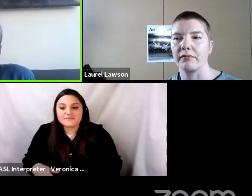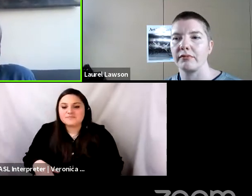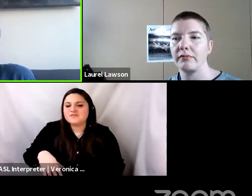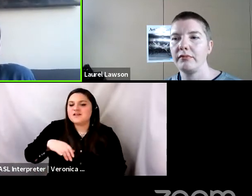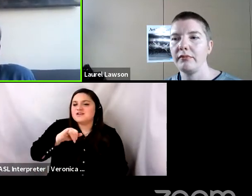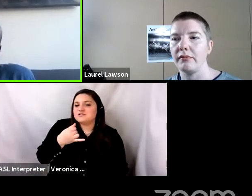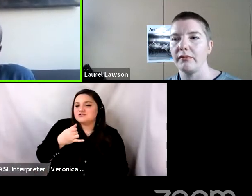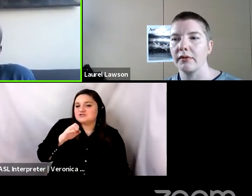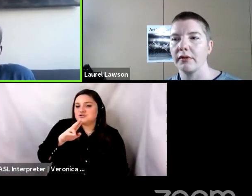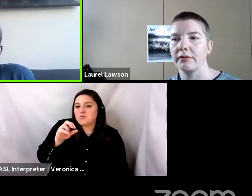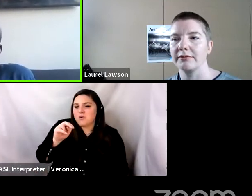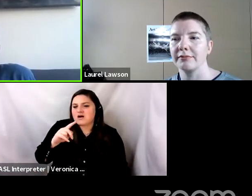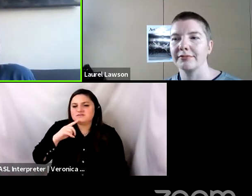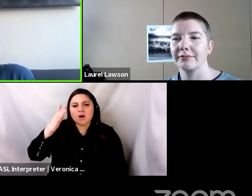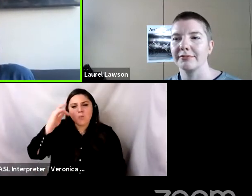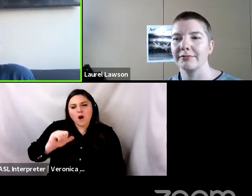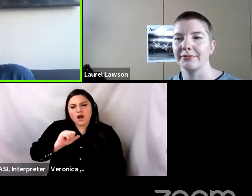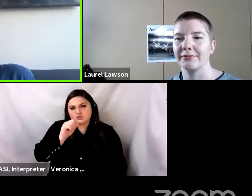our homework is.